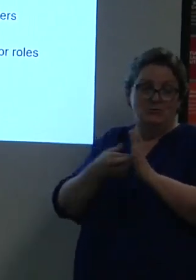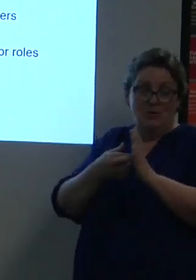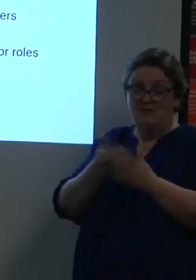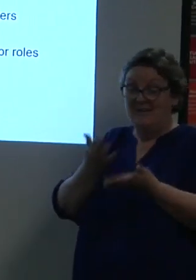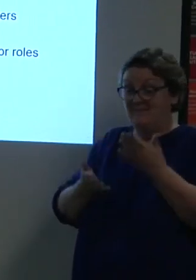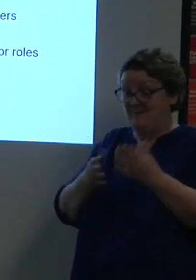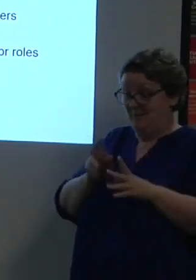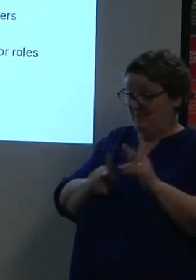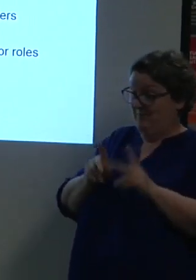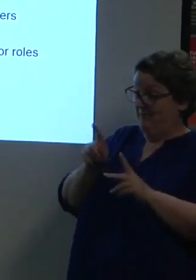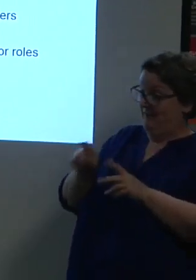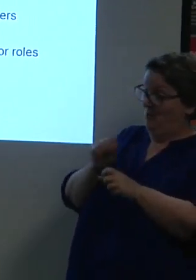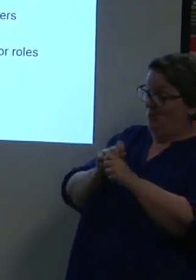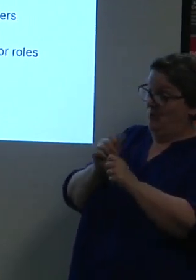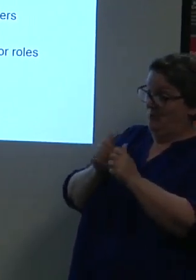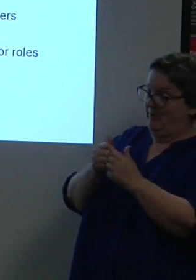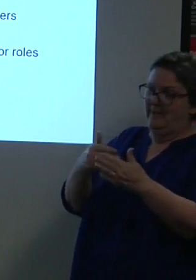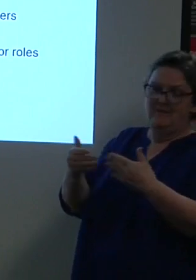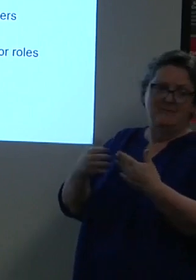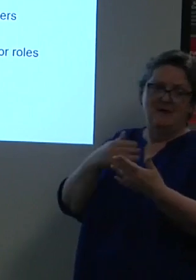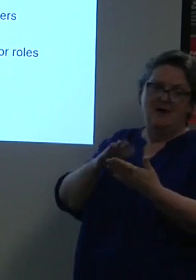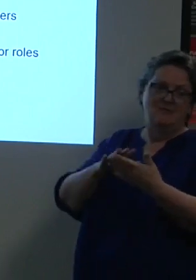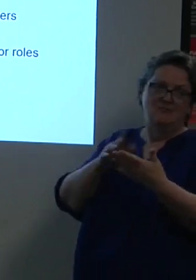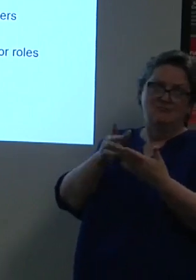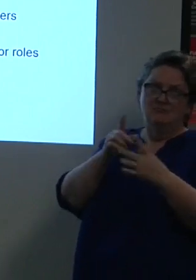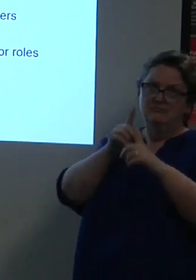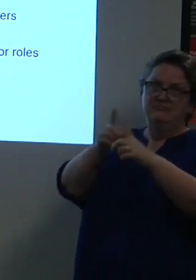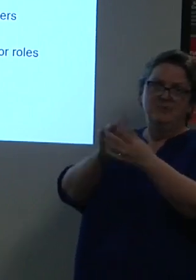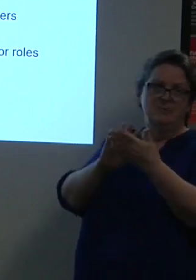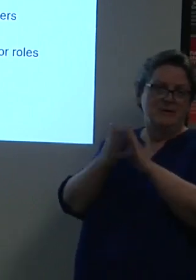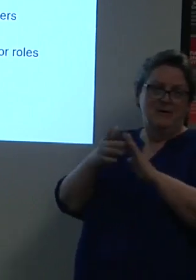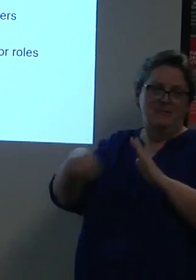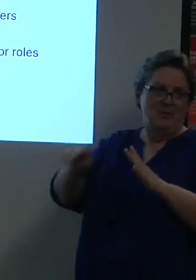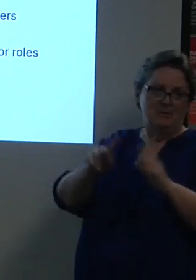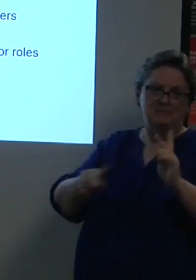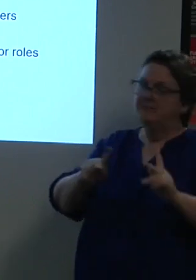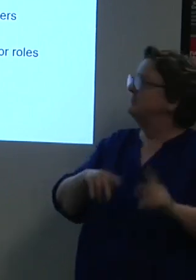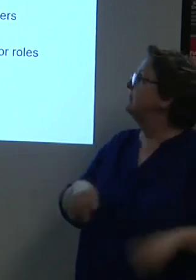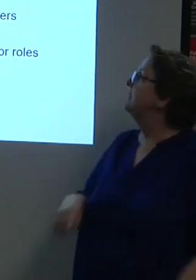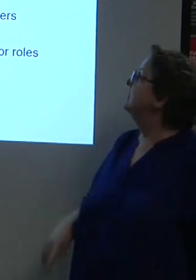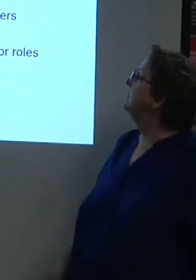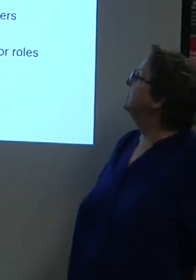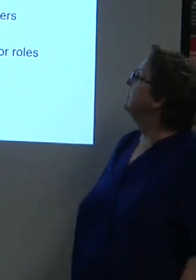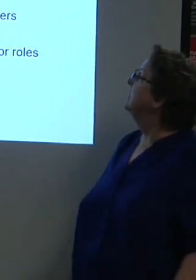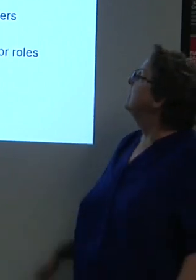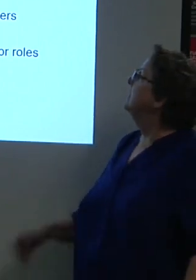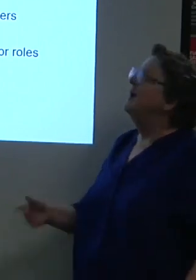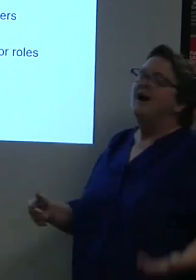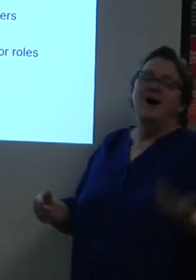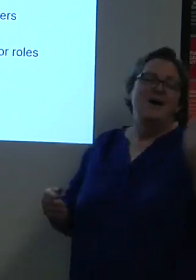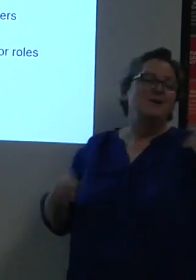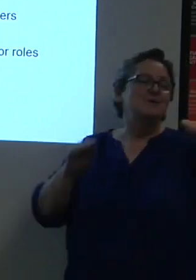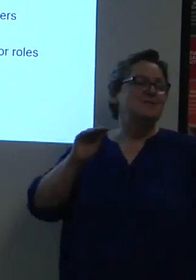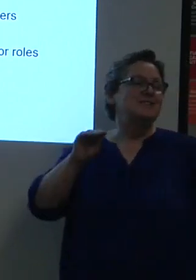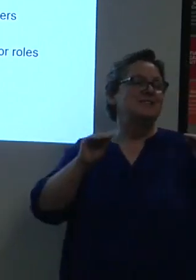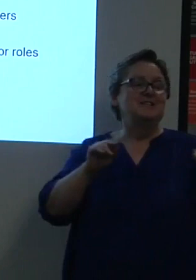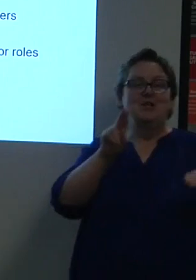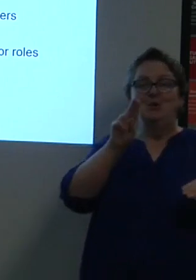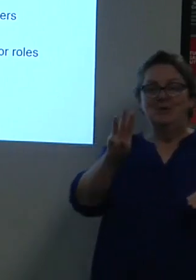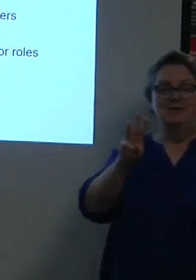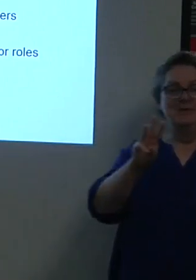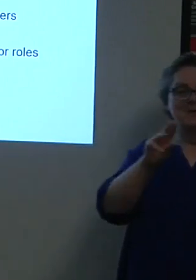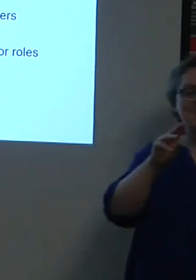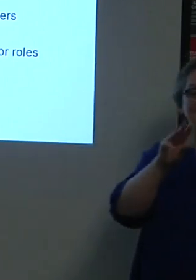they have to work with, even if they're not training to become those people, right? So I used to teach at UW-Madison, and